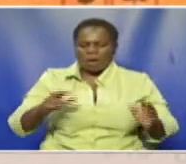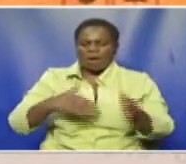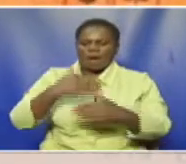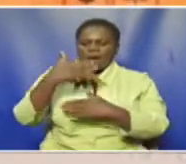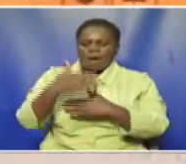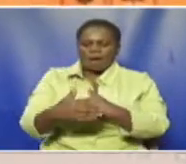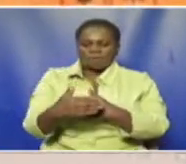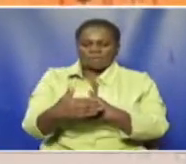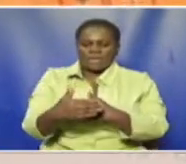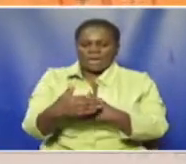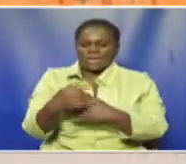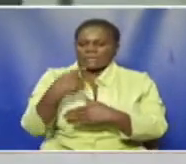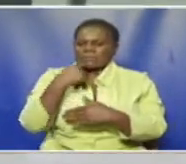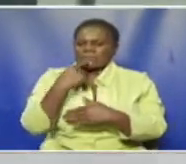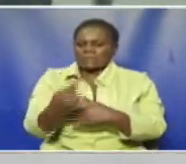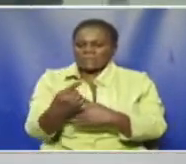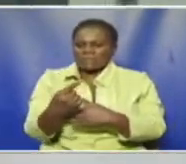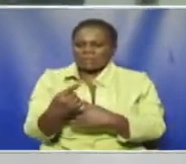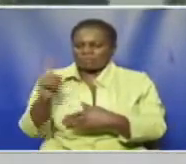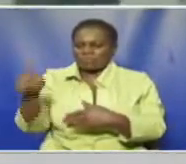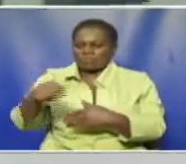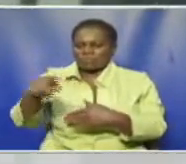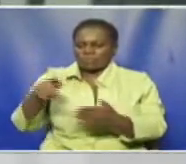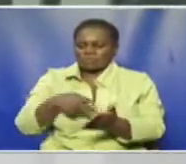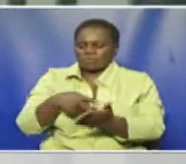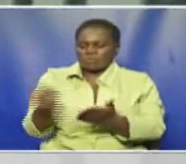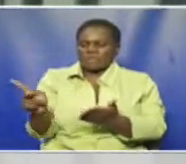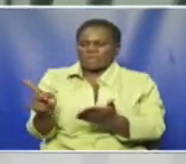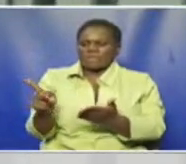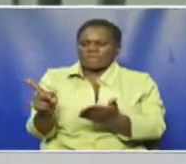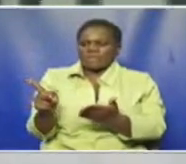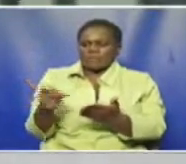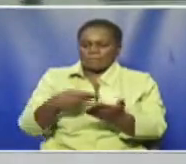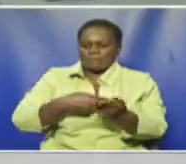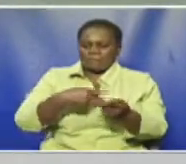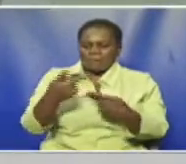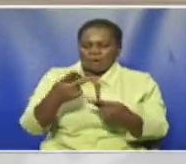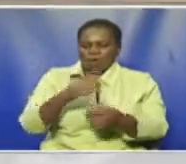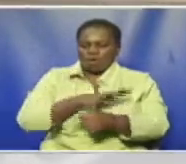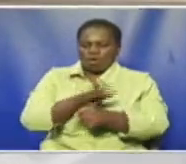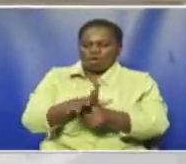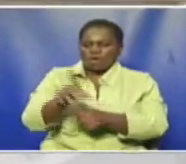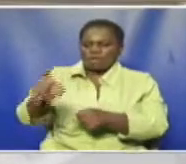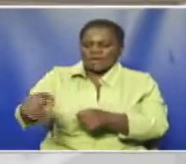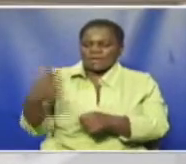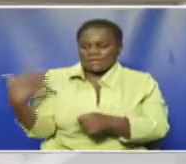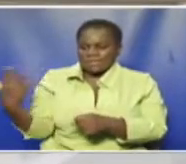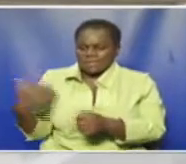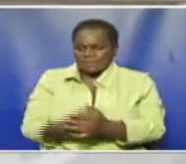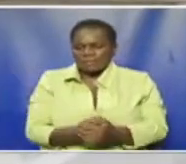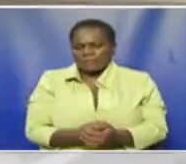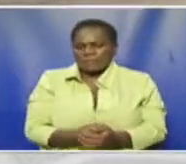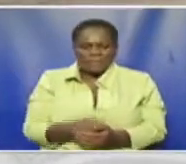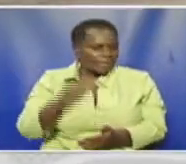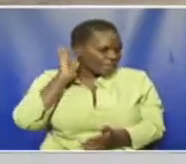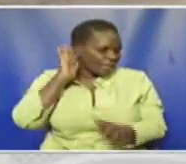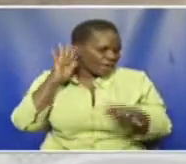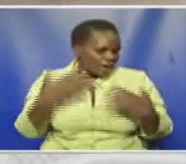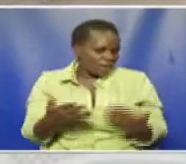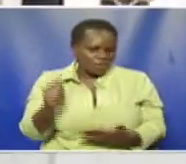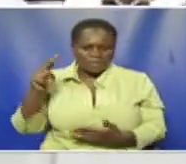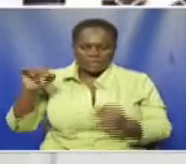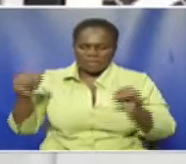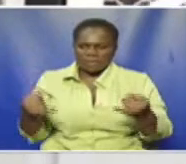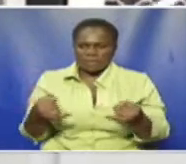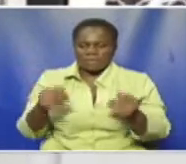being adversely mentioned in the irregular payments relating to the purchase of the COVID-19 commodities. Sources have told KTN News